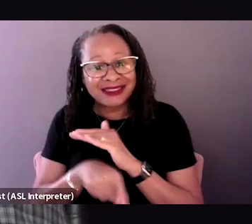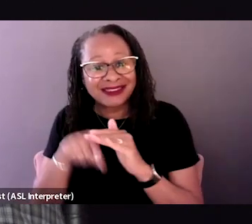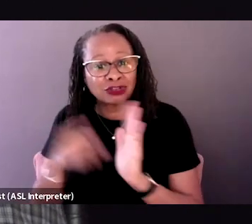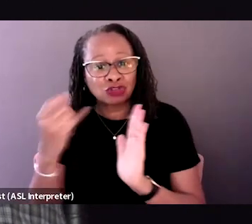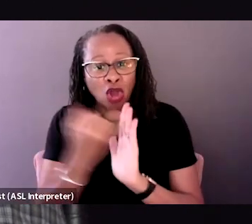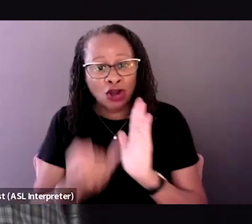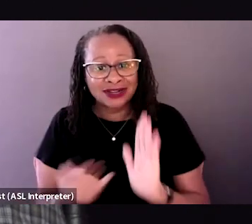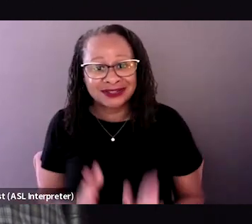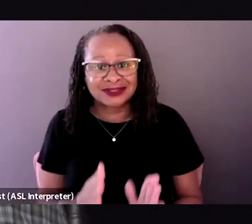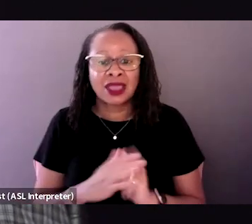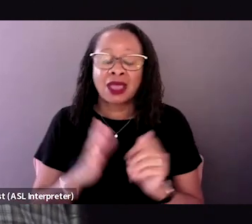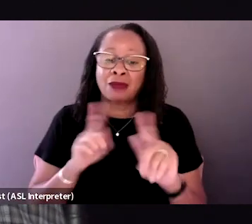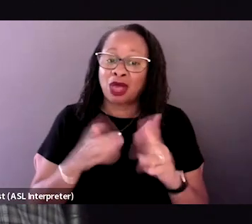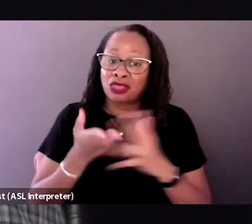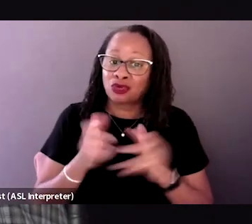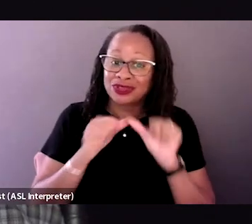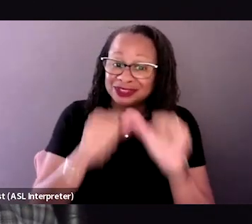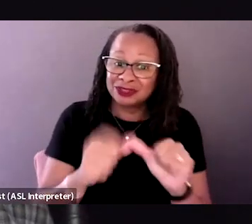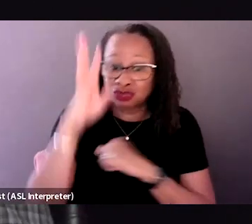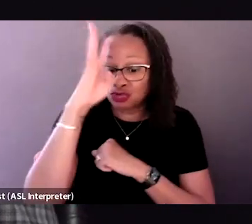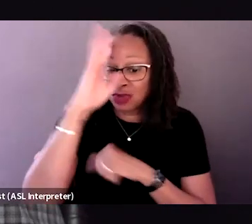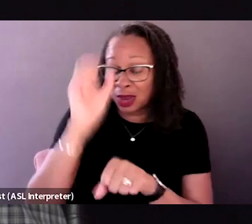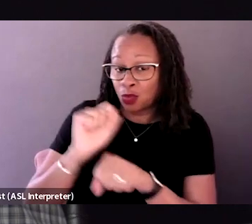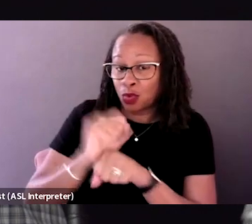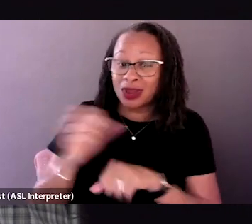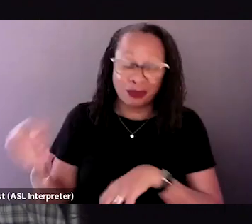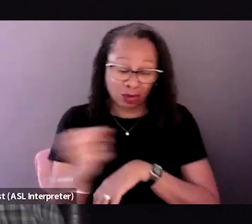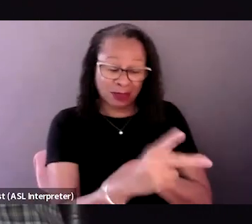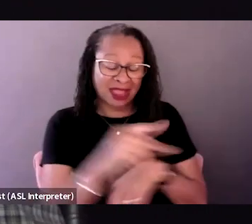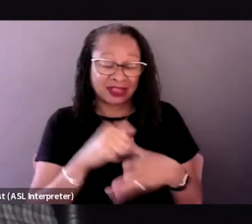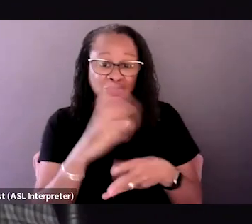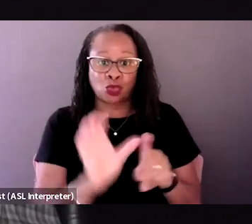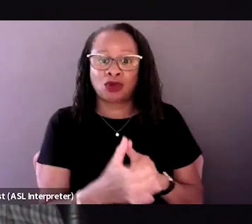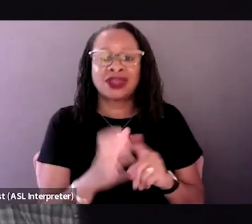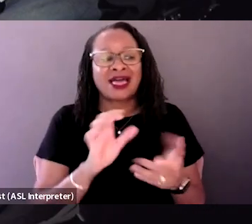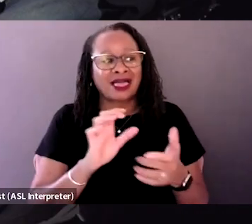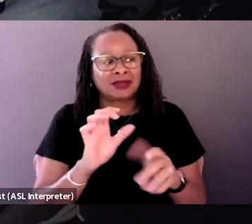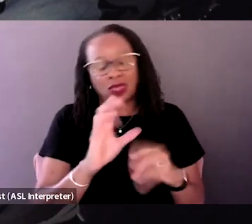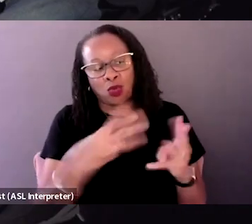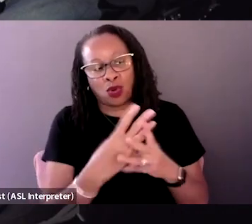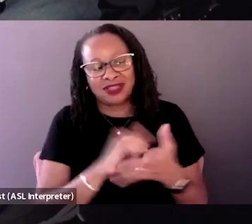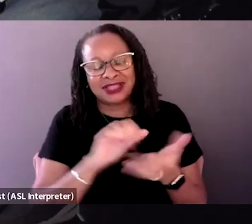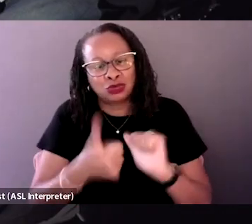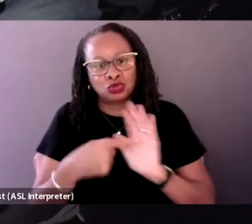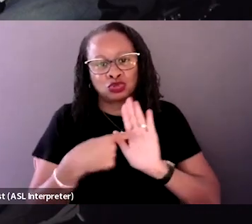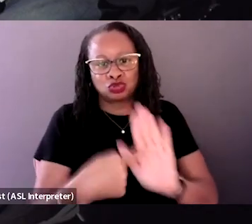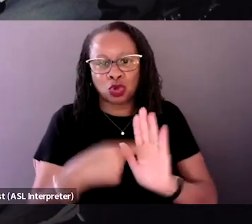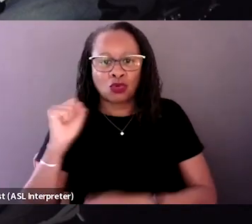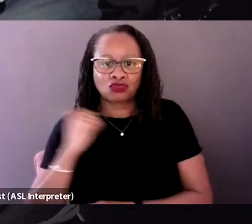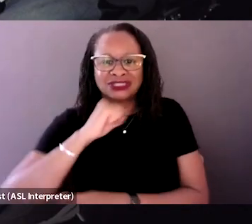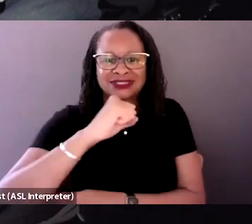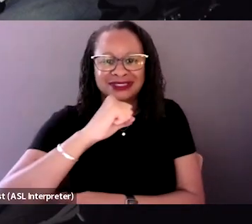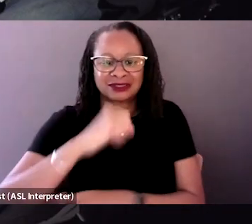museums, and they killed artists. But through continuing to create your work and put that back into the world, you are resisting this. We